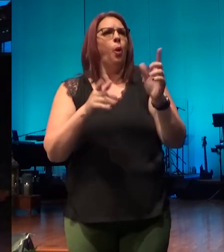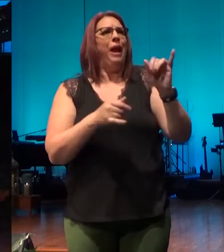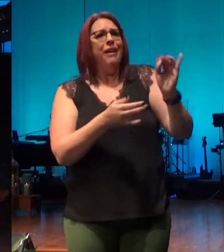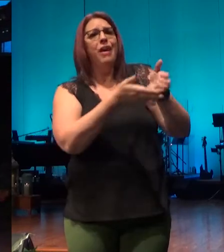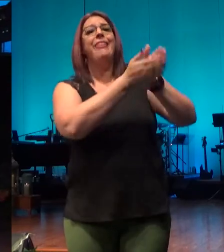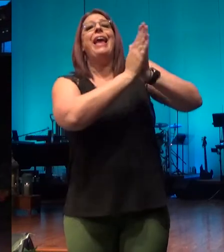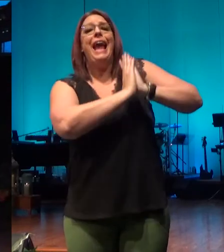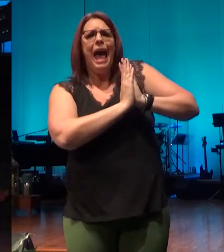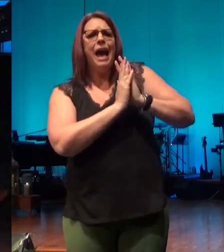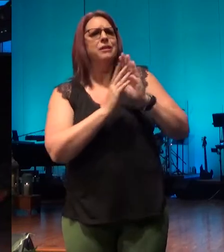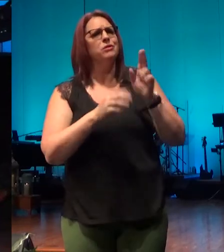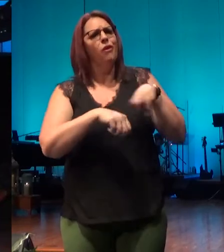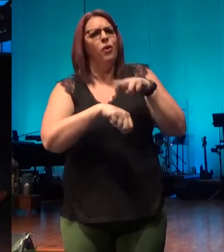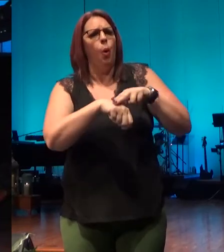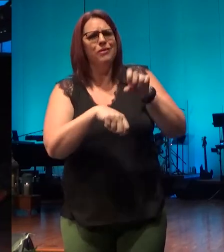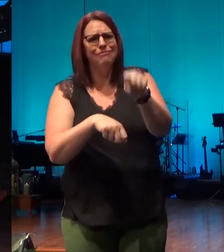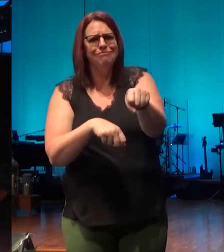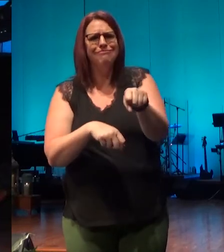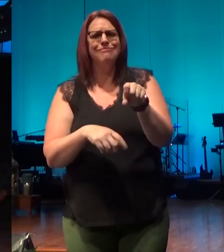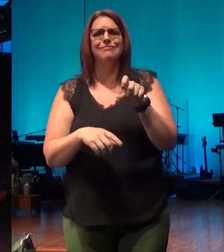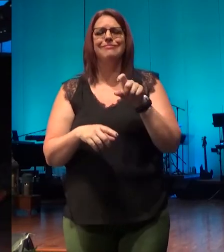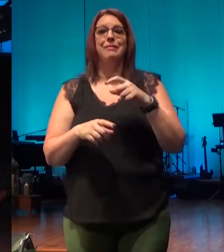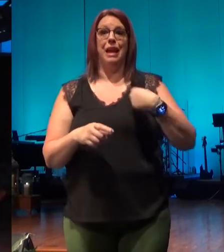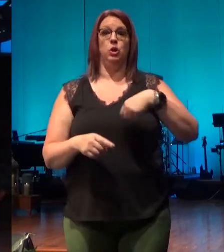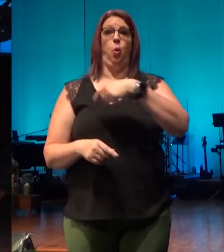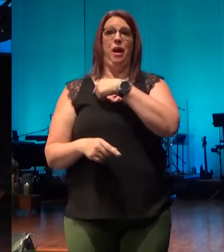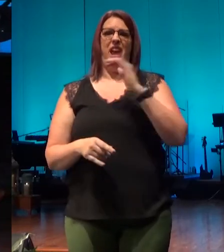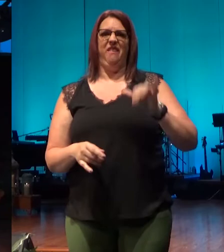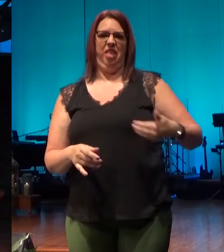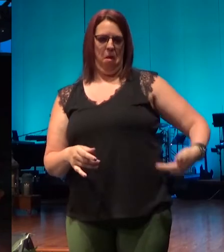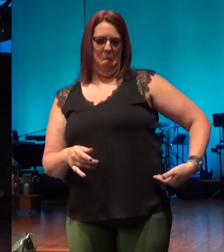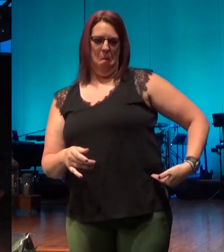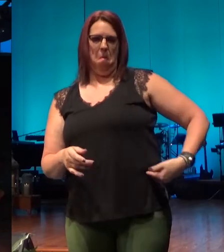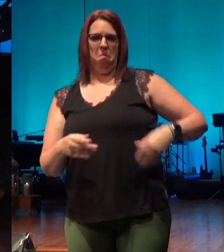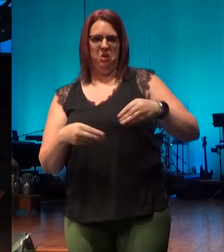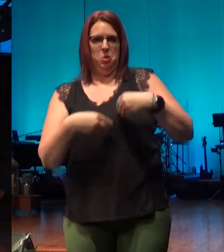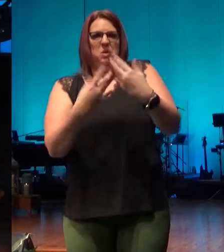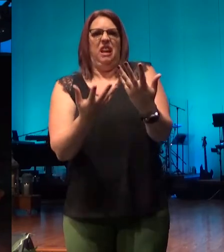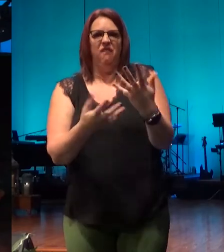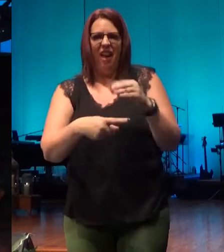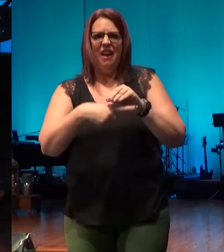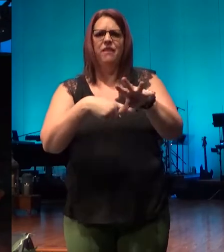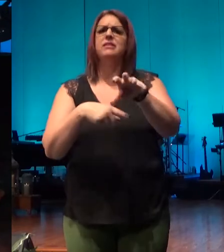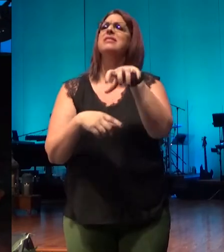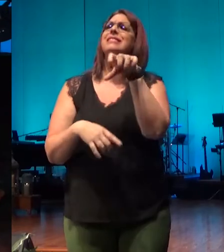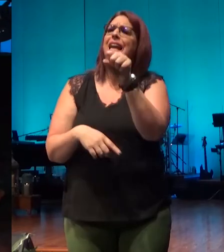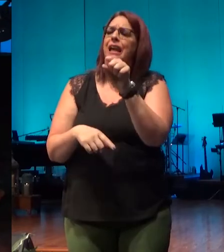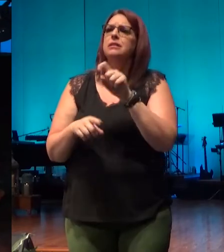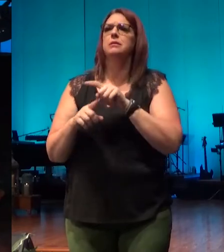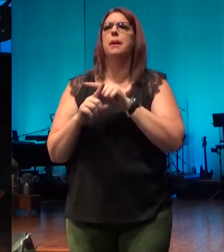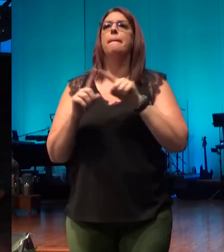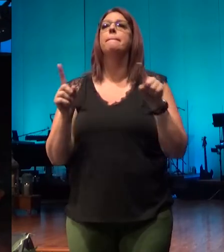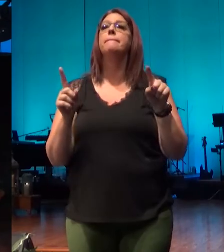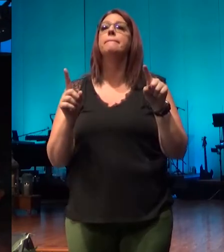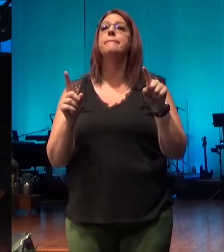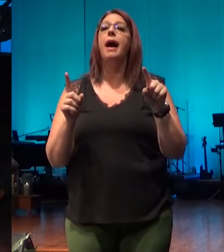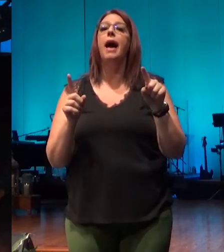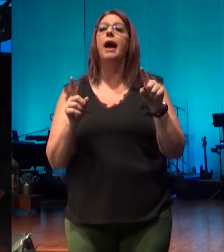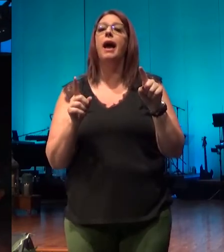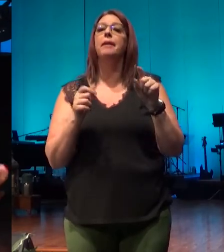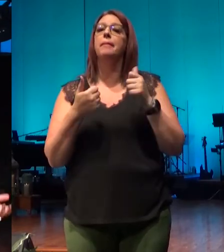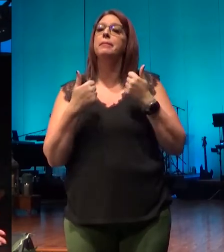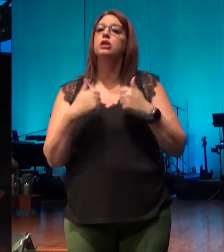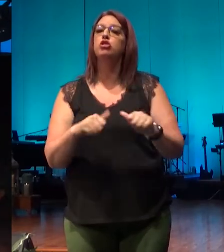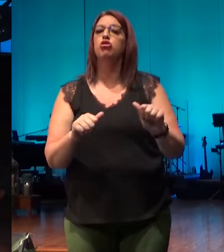we feel a compulsion to give it, at least we invite ourselves to say, I have some ideas about this. Would you like to hear